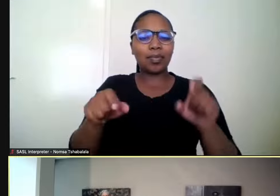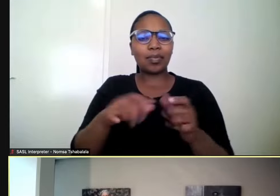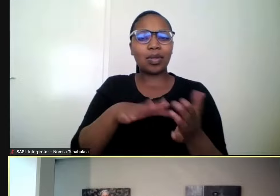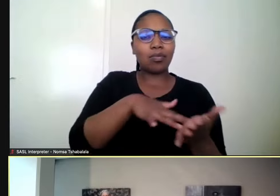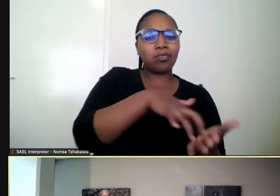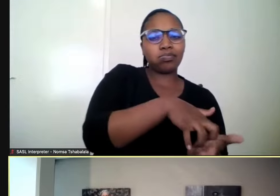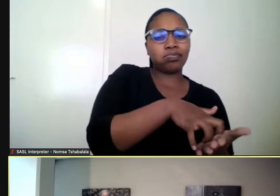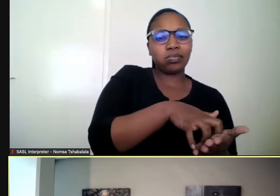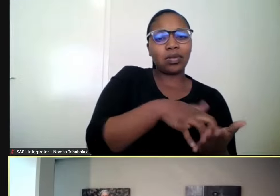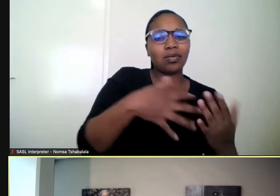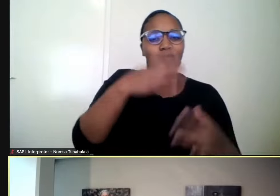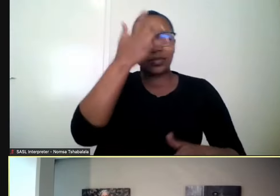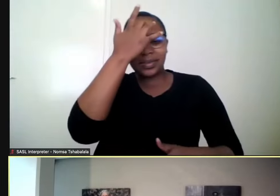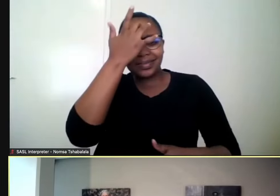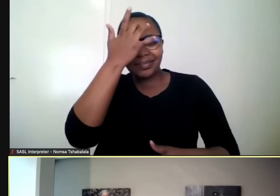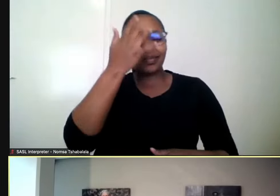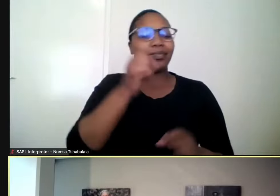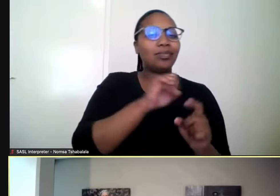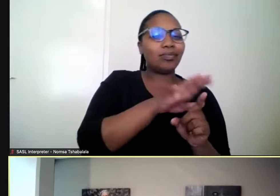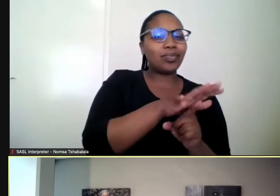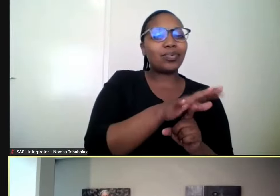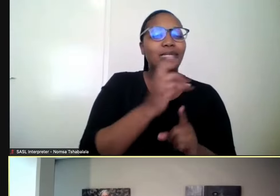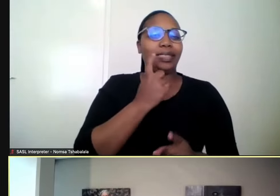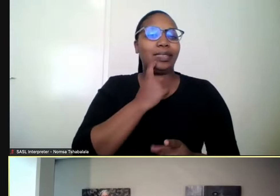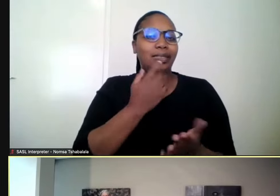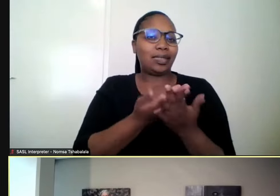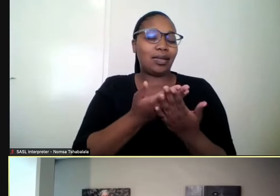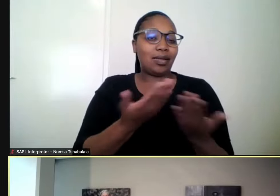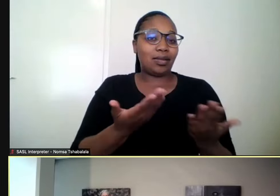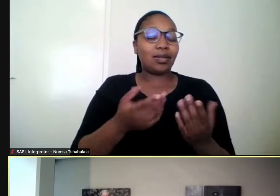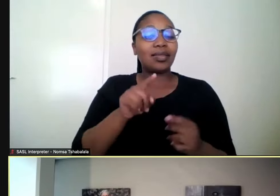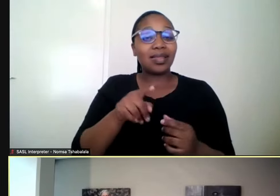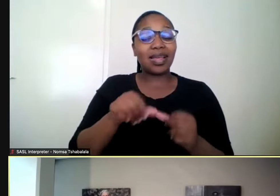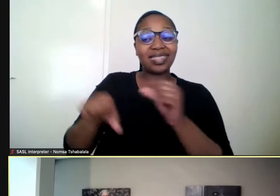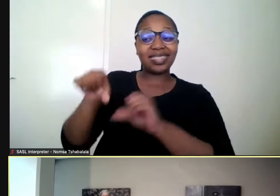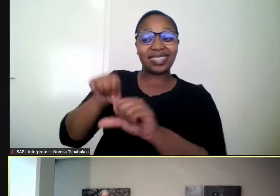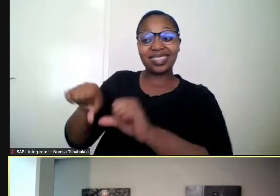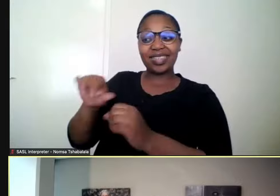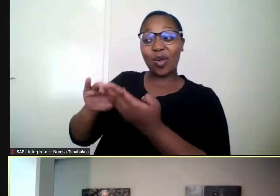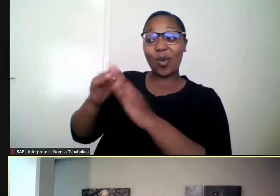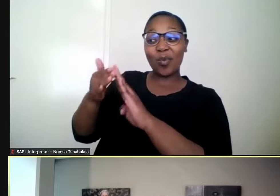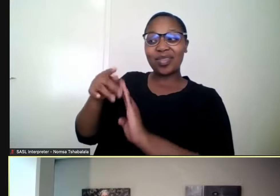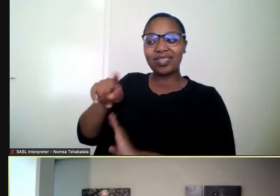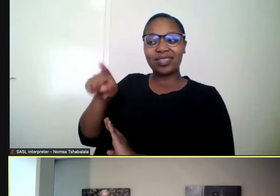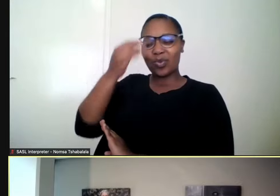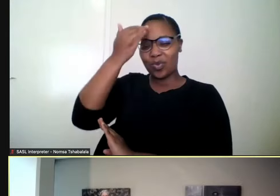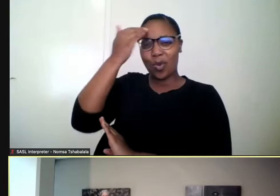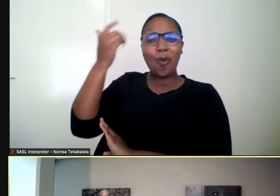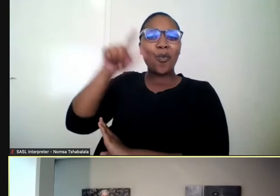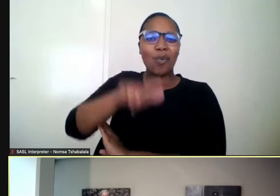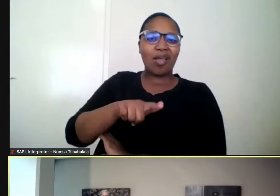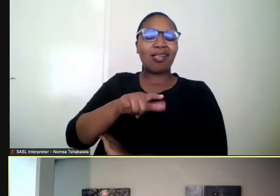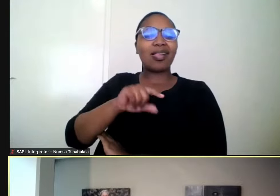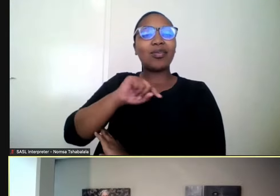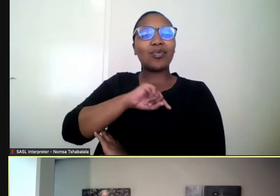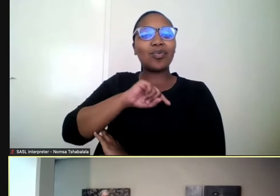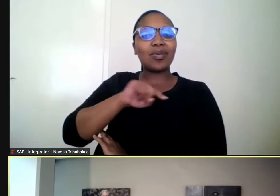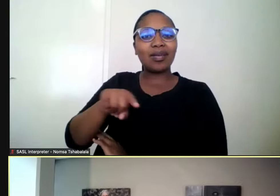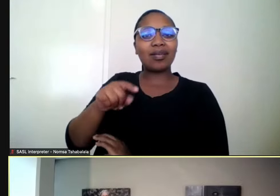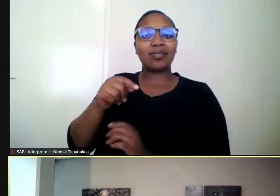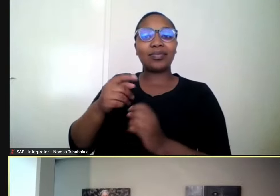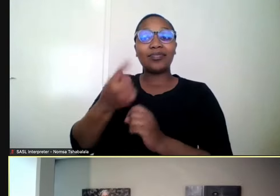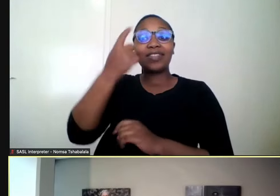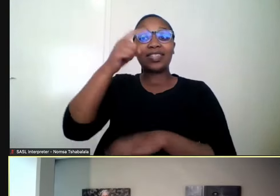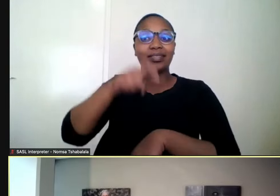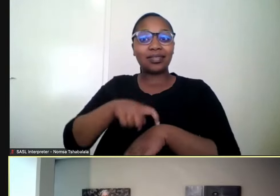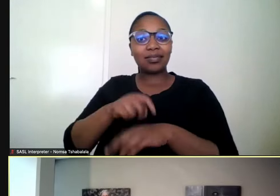Yeah, that's something that the scientific community know quite well since the emergence of the first variant, for